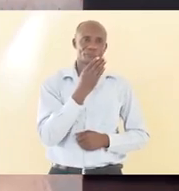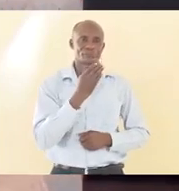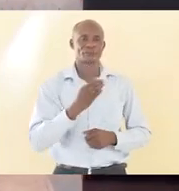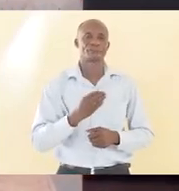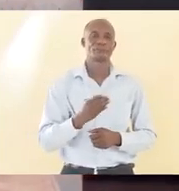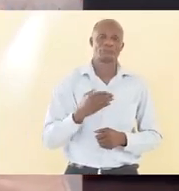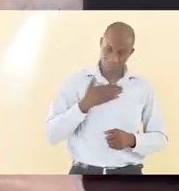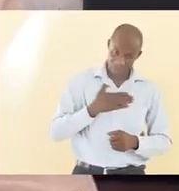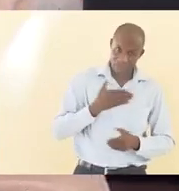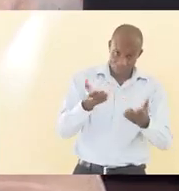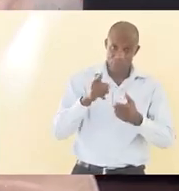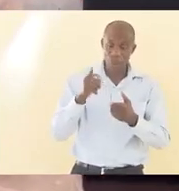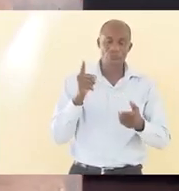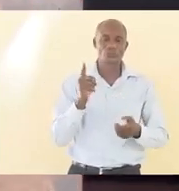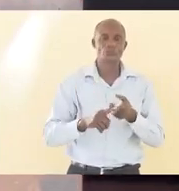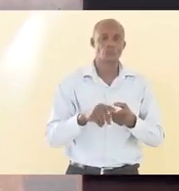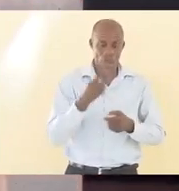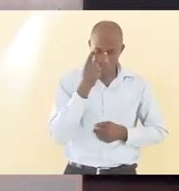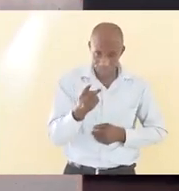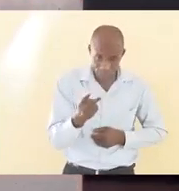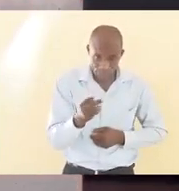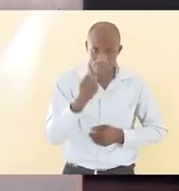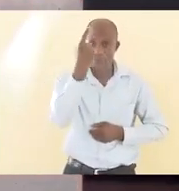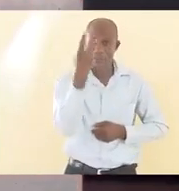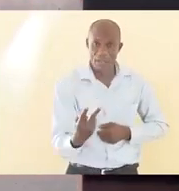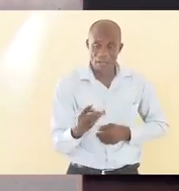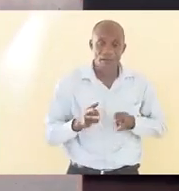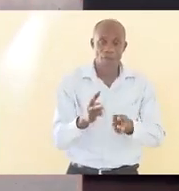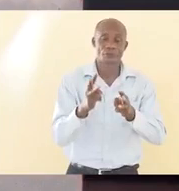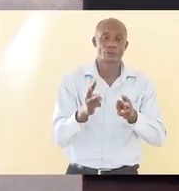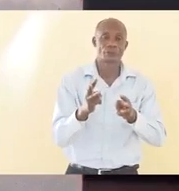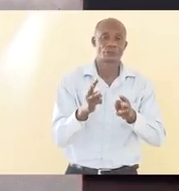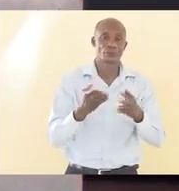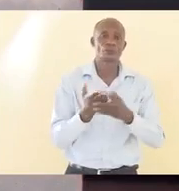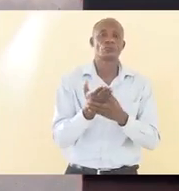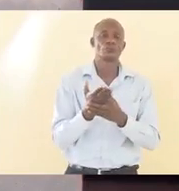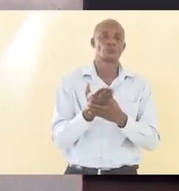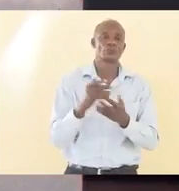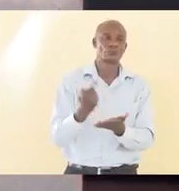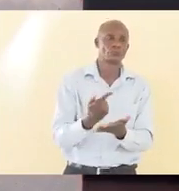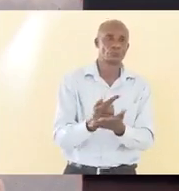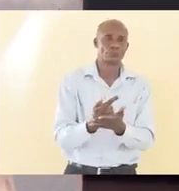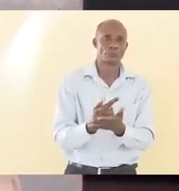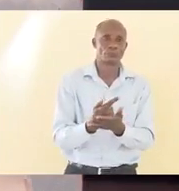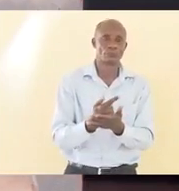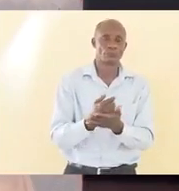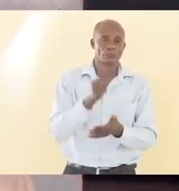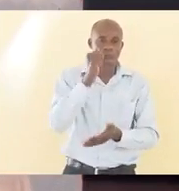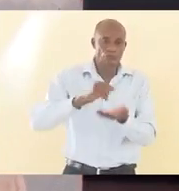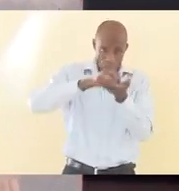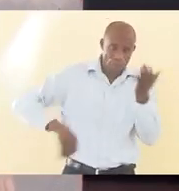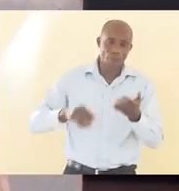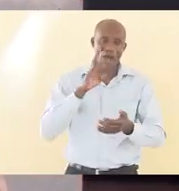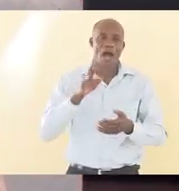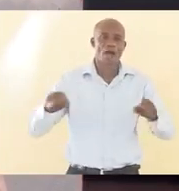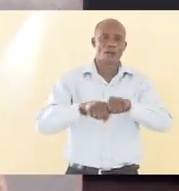Please, I want you to watch it, because at the end of the day, halfway through the discussion, she removed her